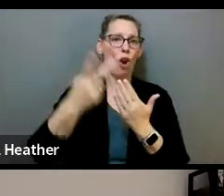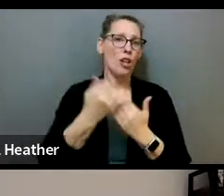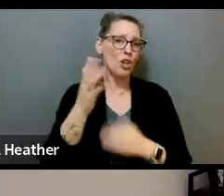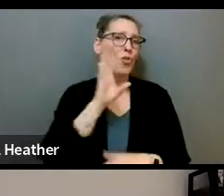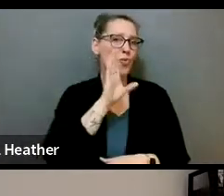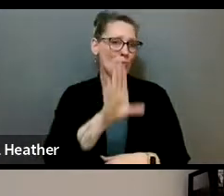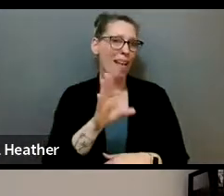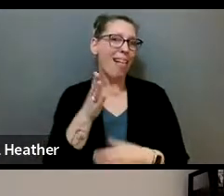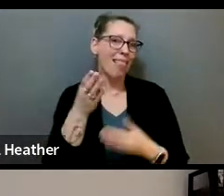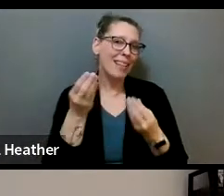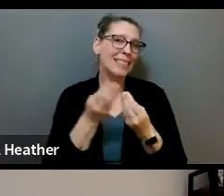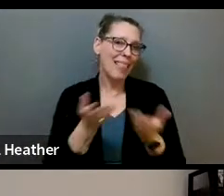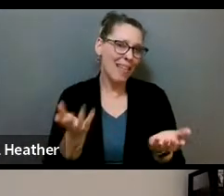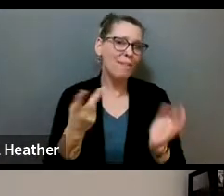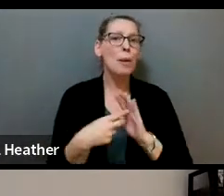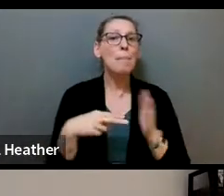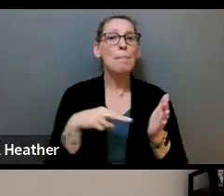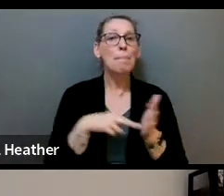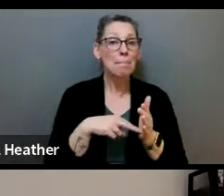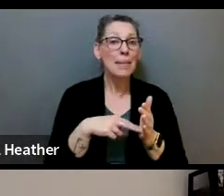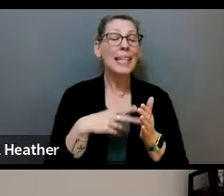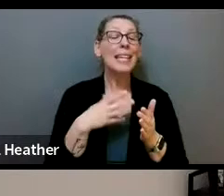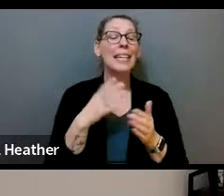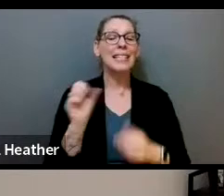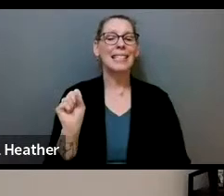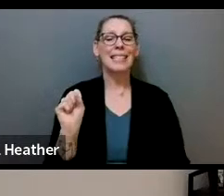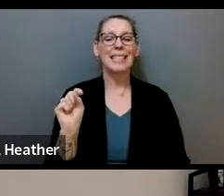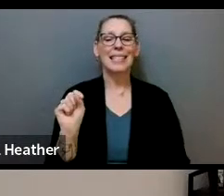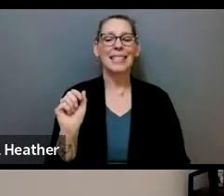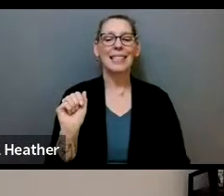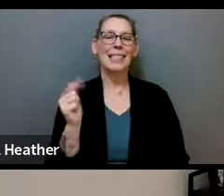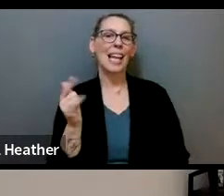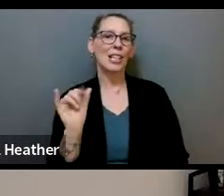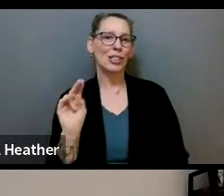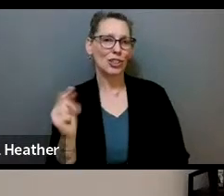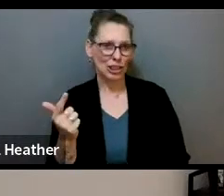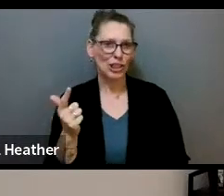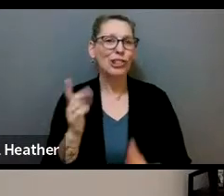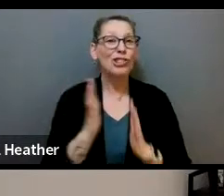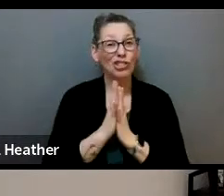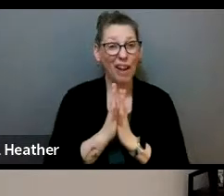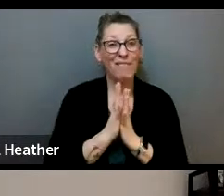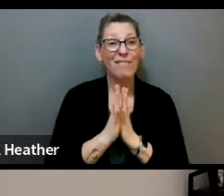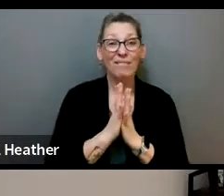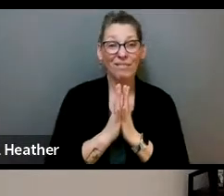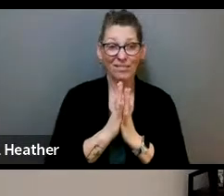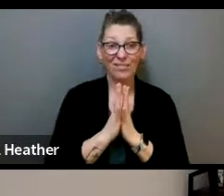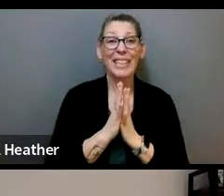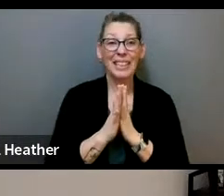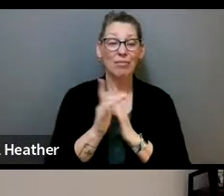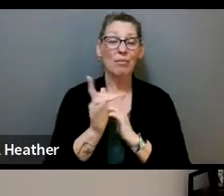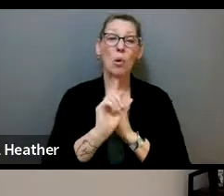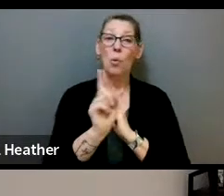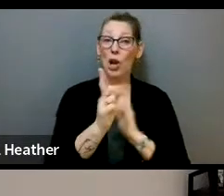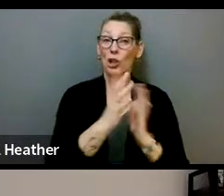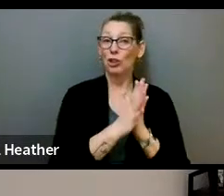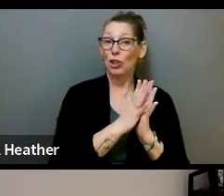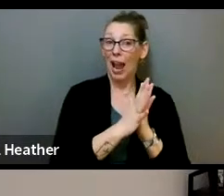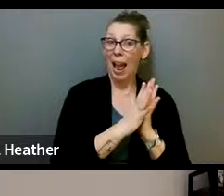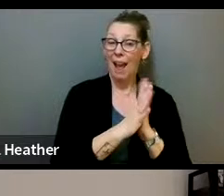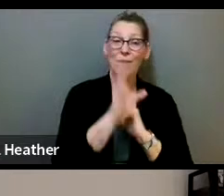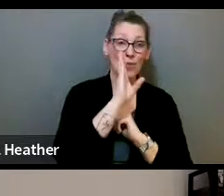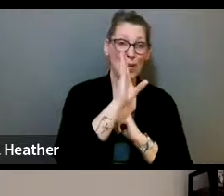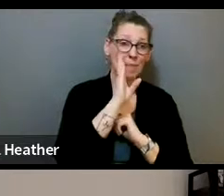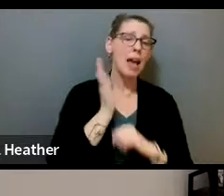delivered, which means some of the staging of traffic and where traffic will be. It is our plan